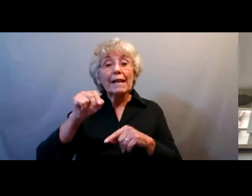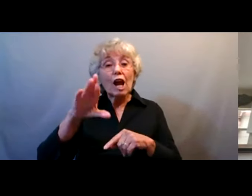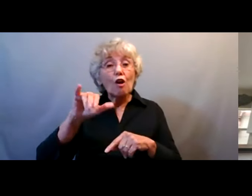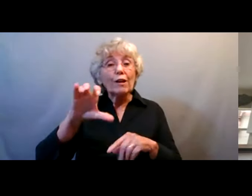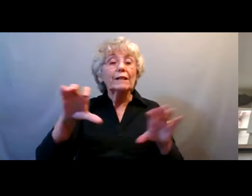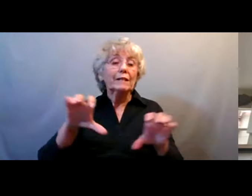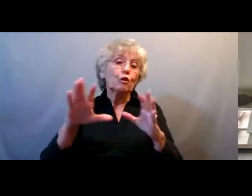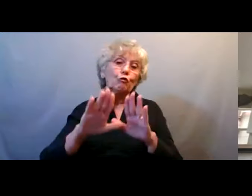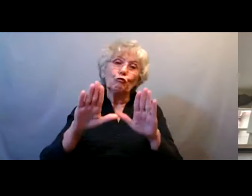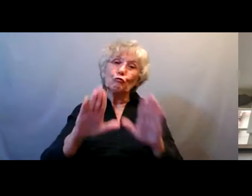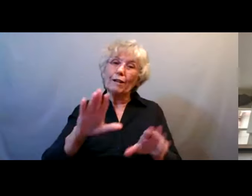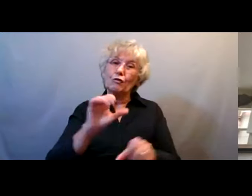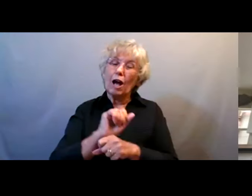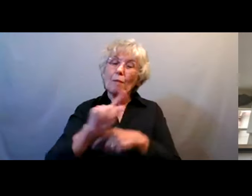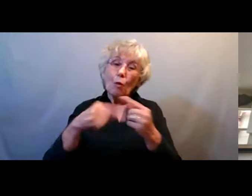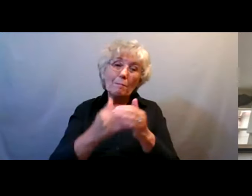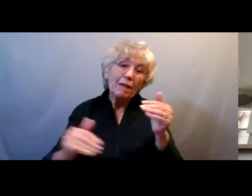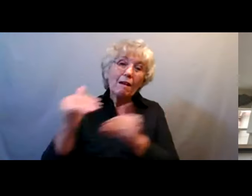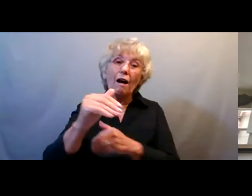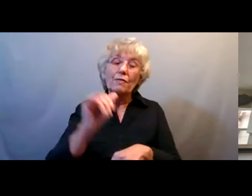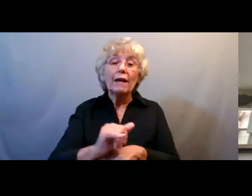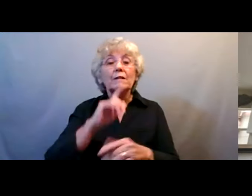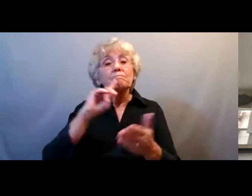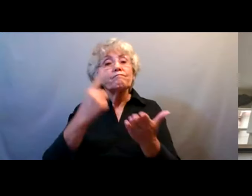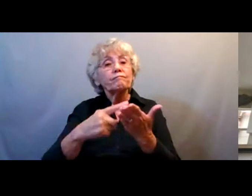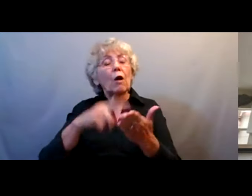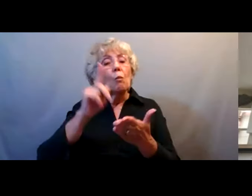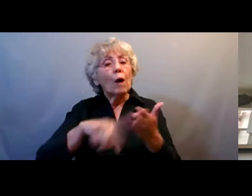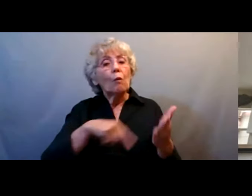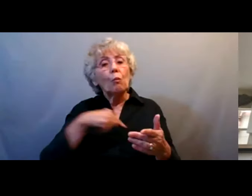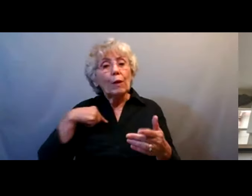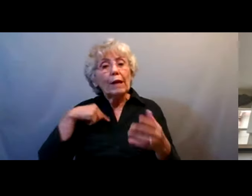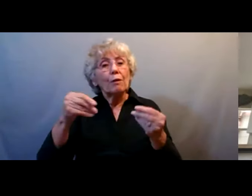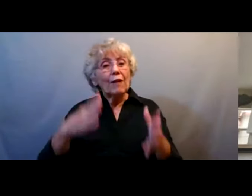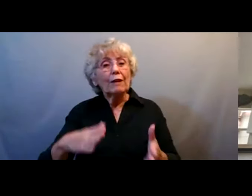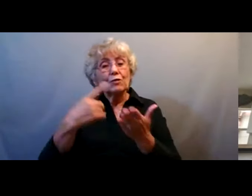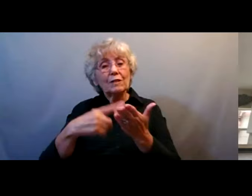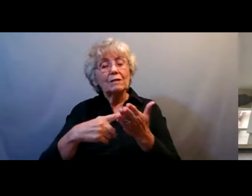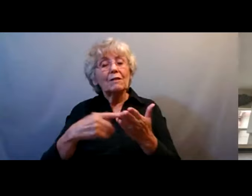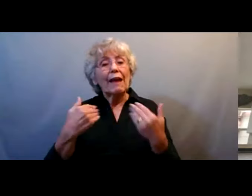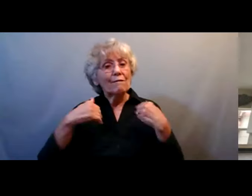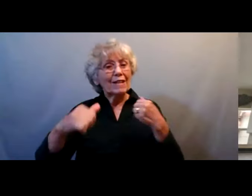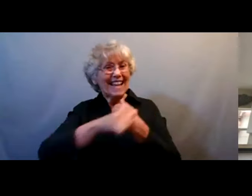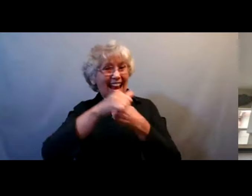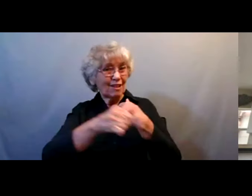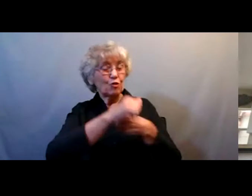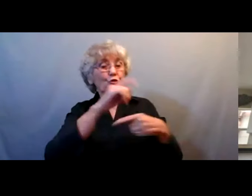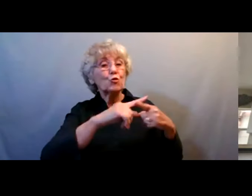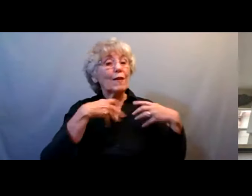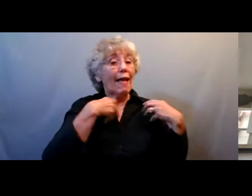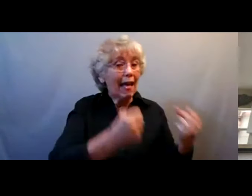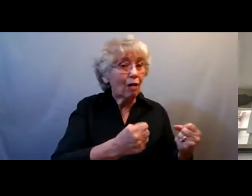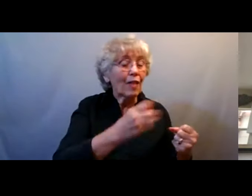going beyond that and really talking about what we as providers talk about, that there's really a danger to the health and well-being